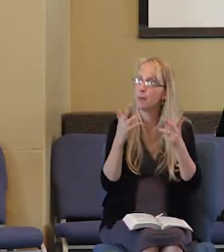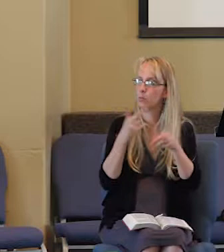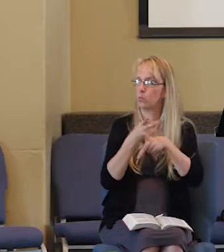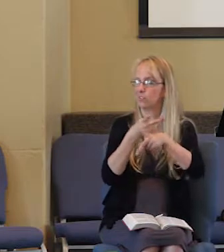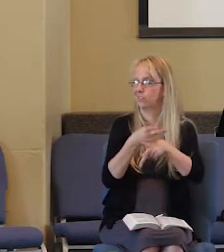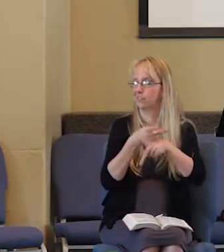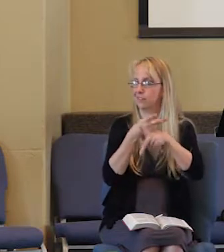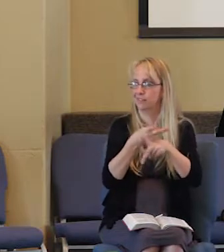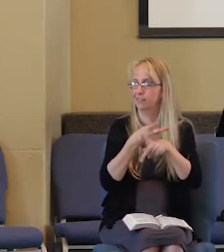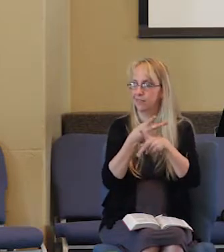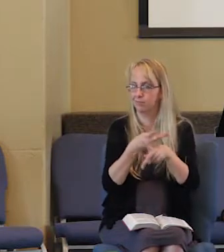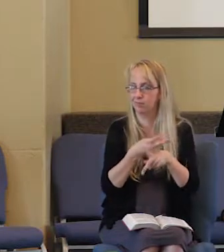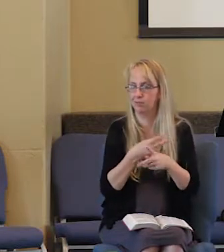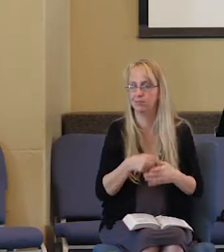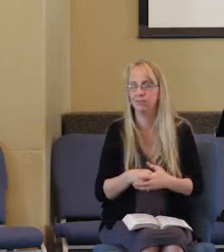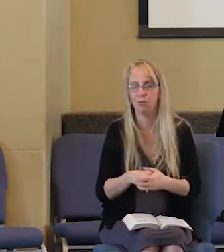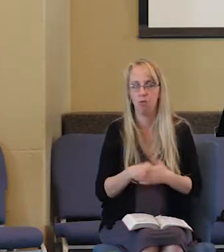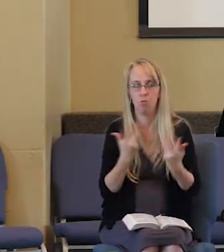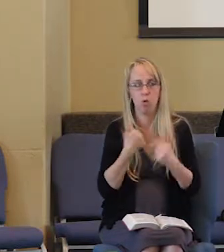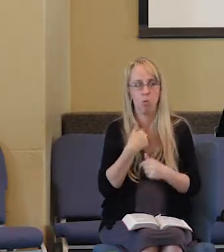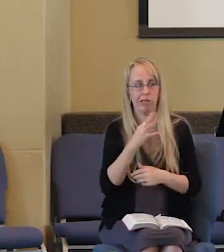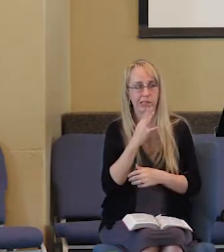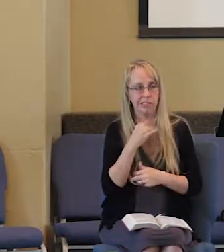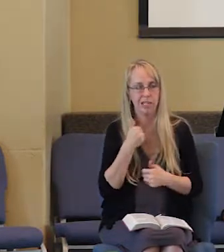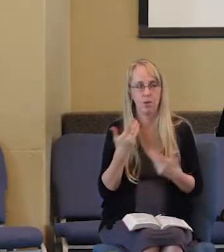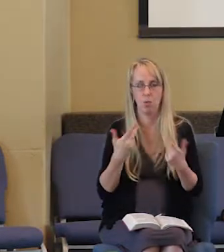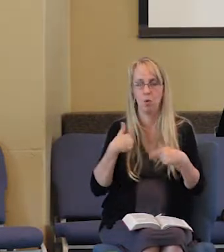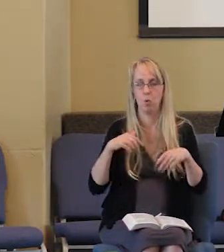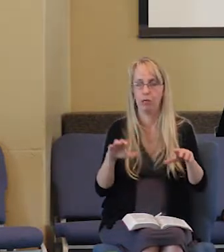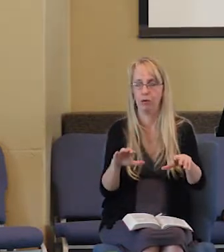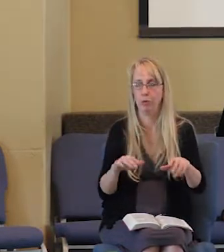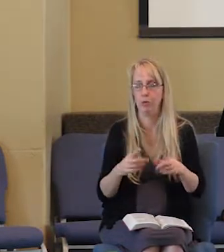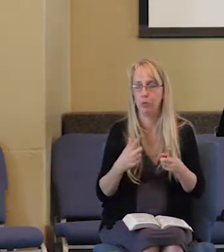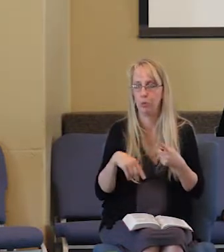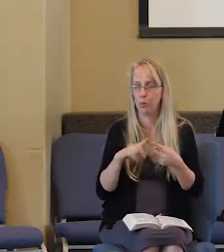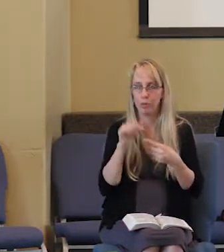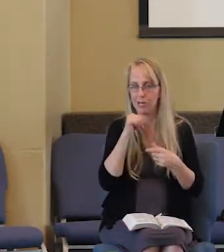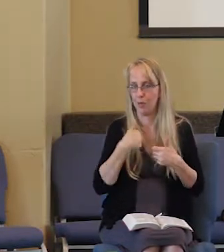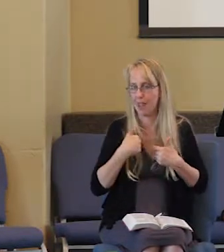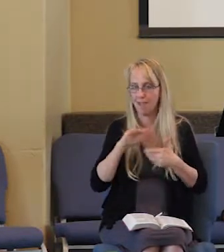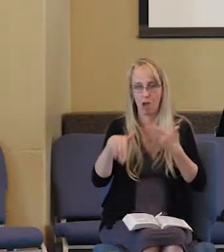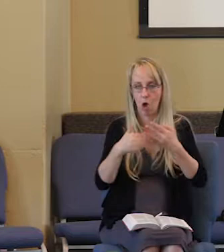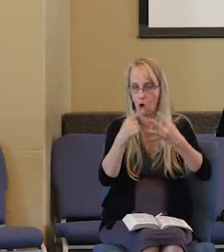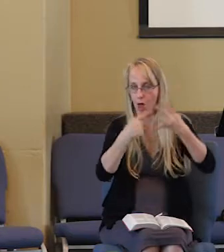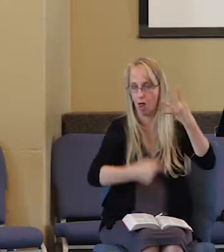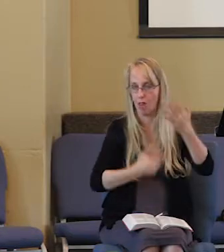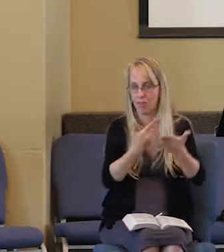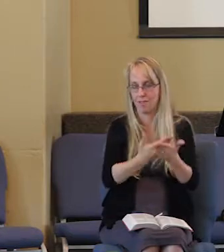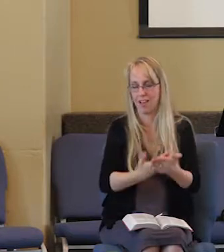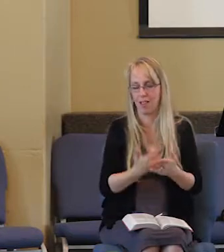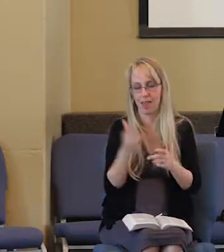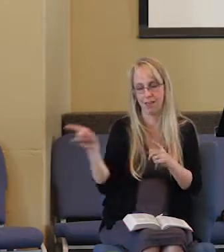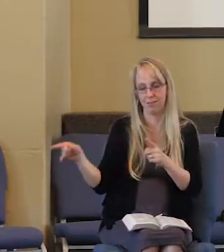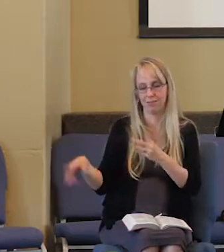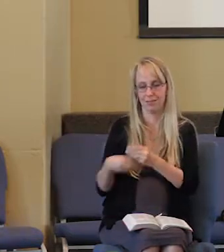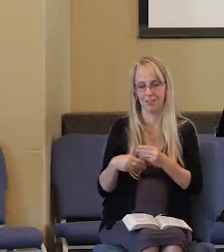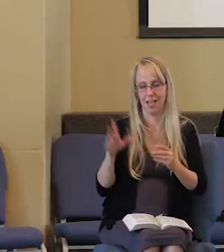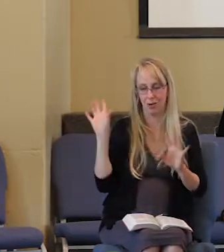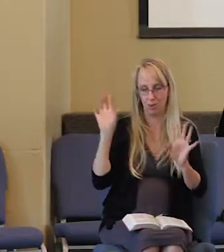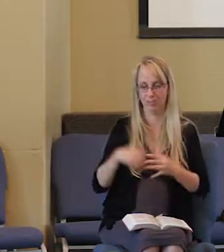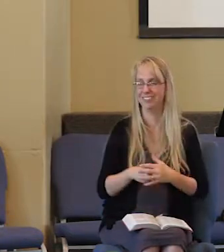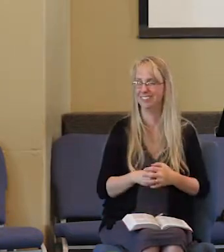Maybe we should just be careful what we say and what we do when we don't have all the facts. That's a side